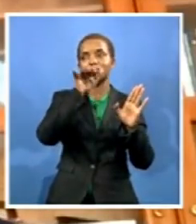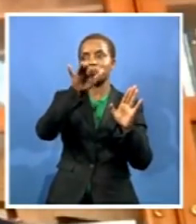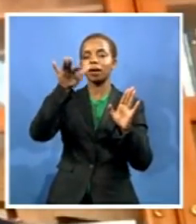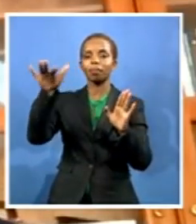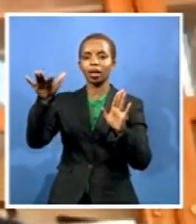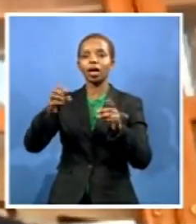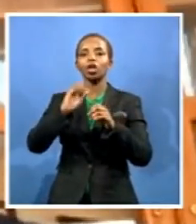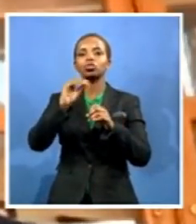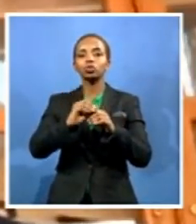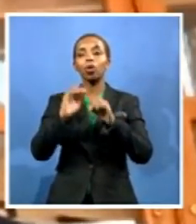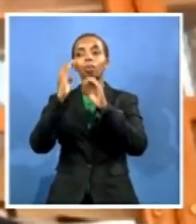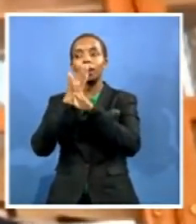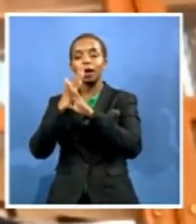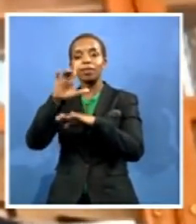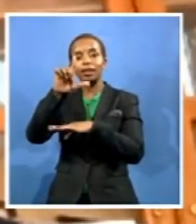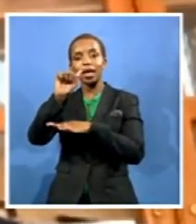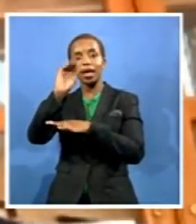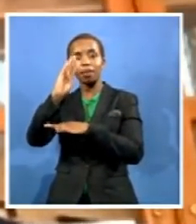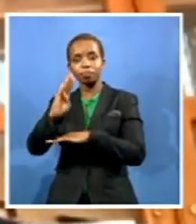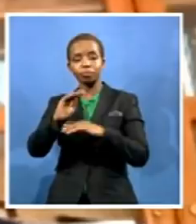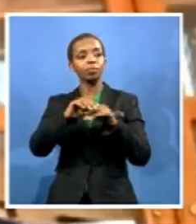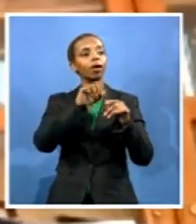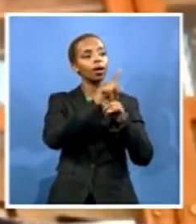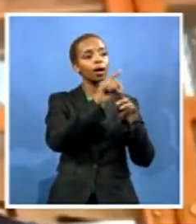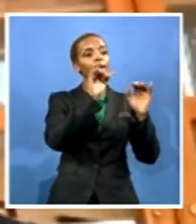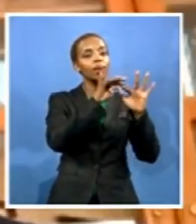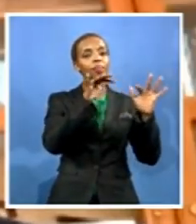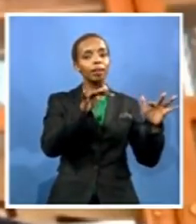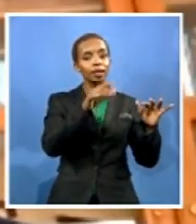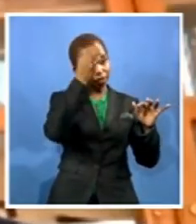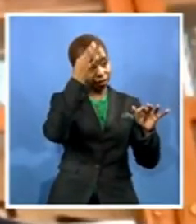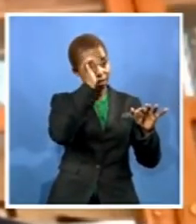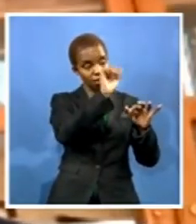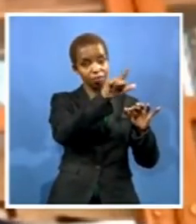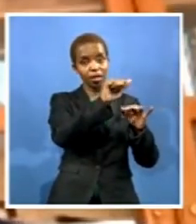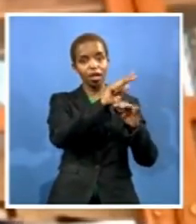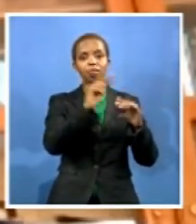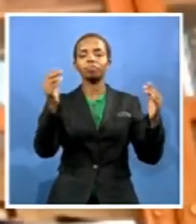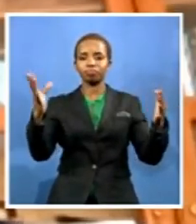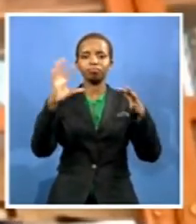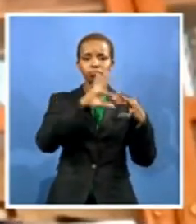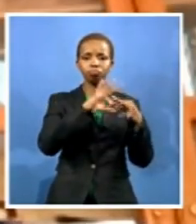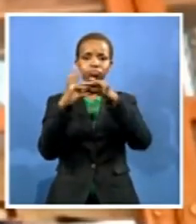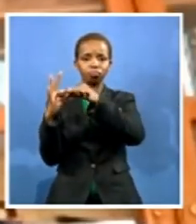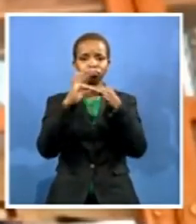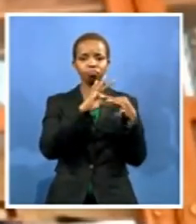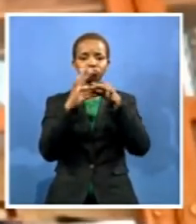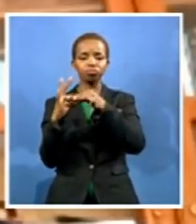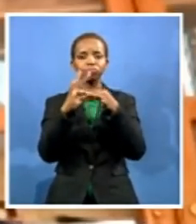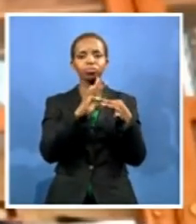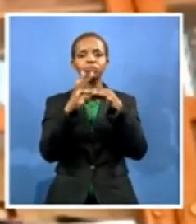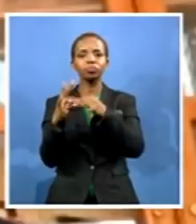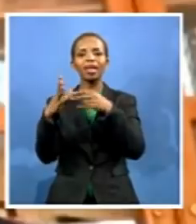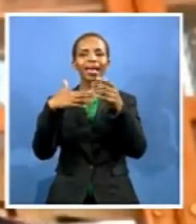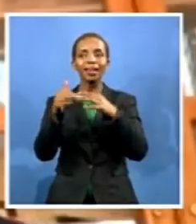one time, if there's any backlog, in any one of the laboratories, the government can step in and take over the specimens, do the tests, and make sure